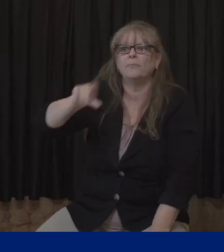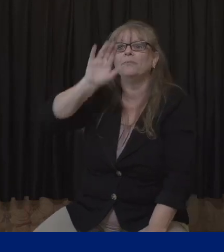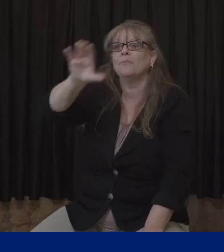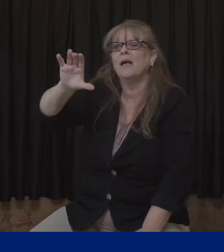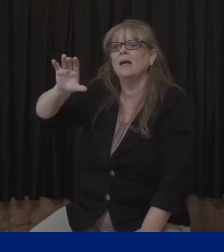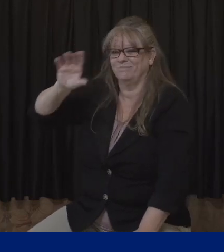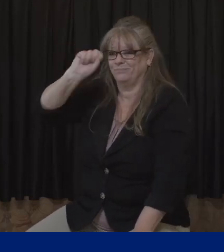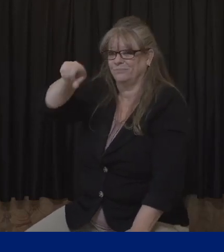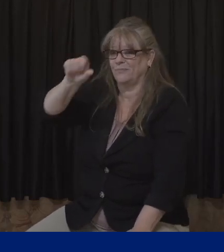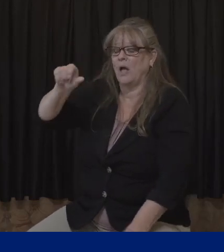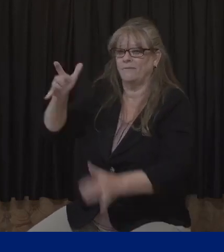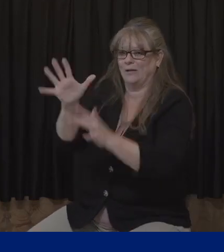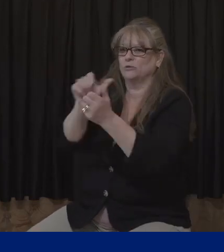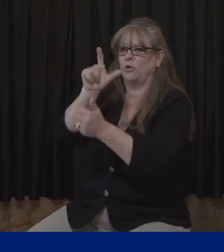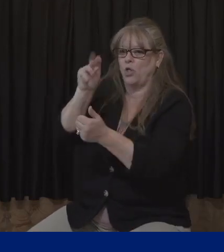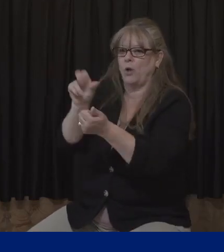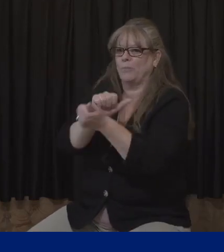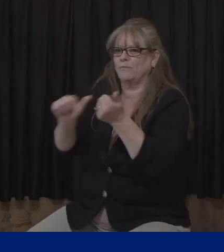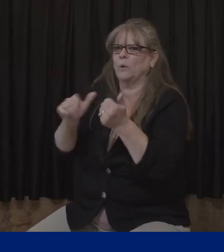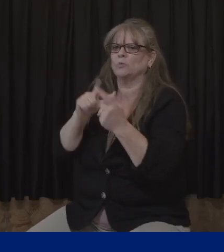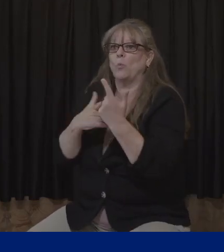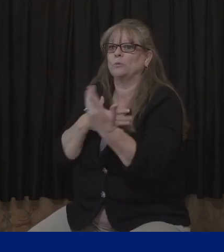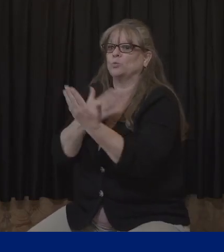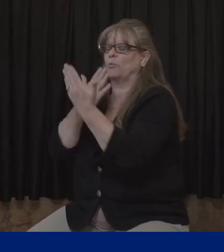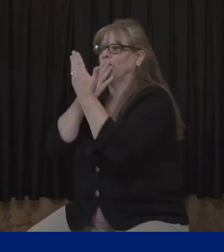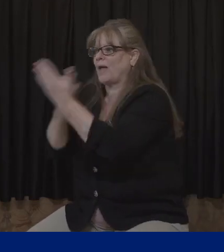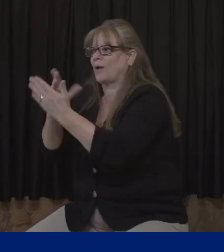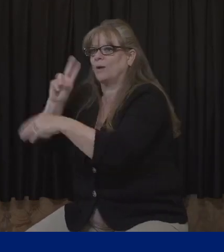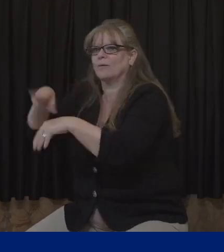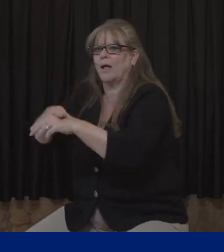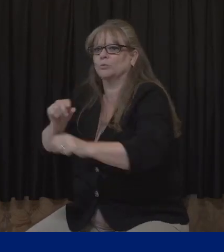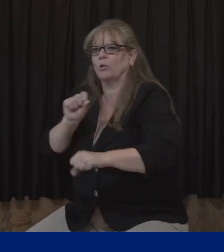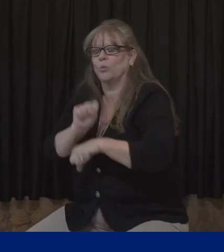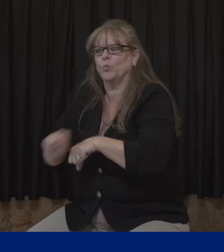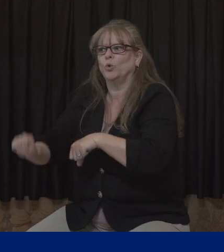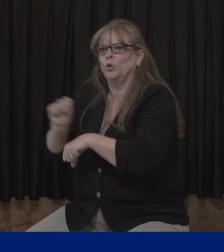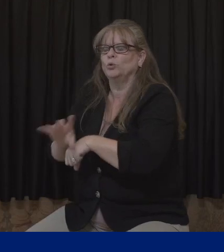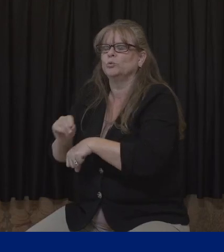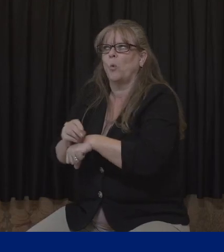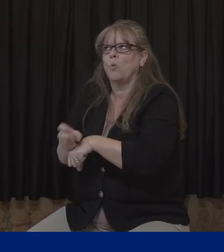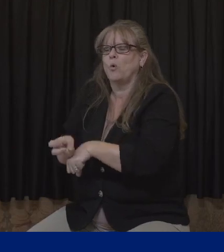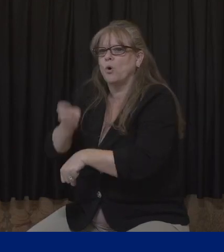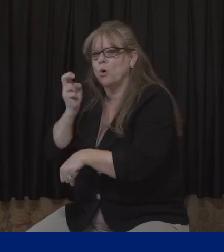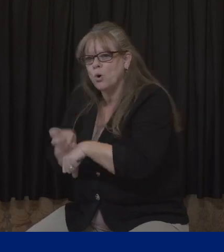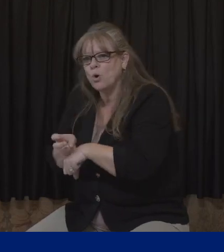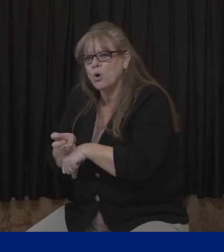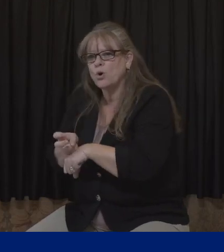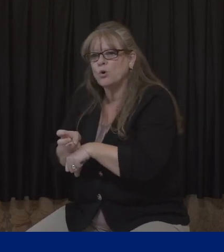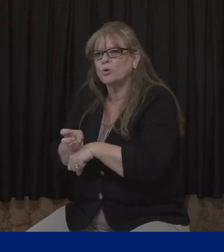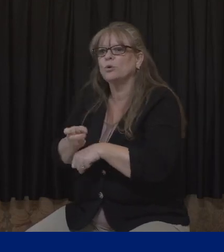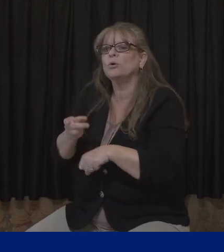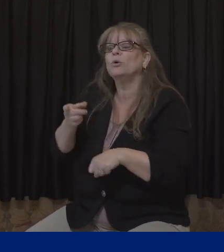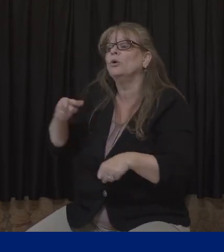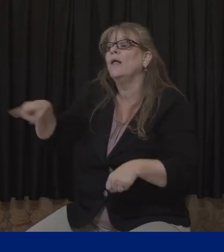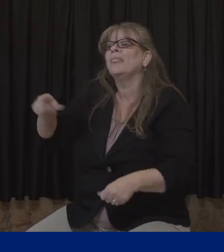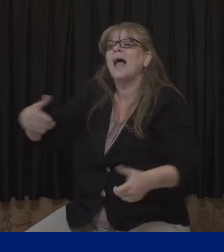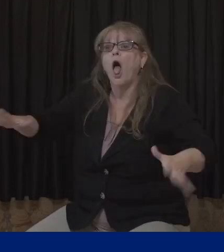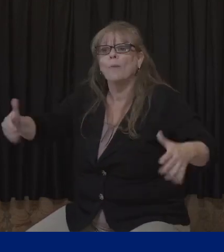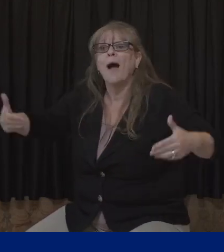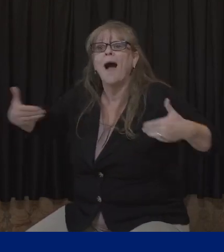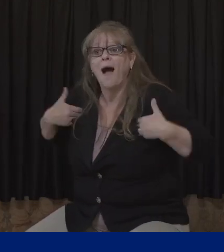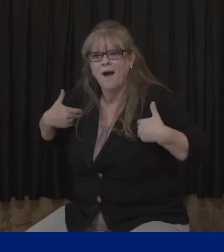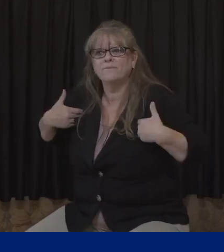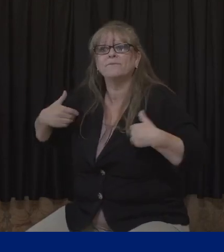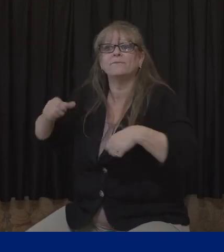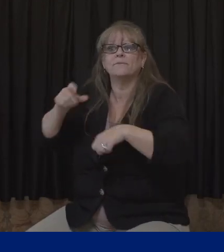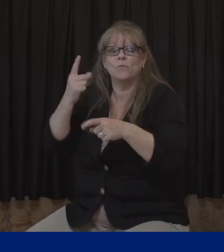Colorado National Guard for doing great work. These are folks who have other jobs. They left those jobs. Their employers keep them there, of course, for them when they return. But in the